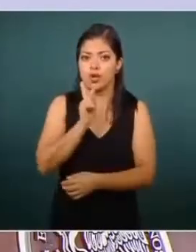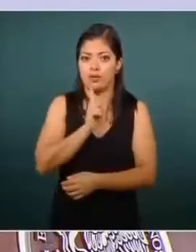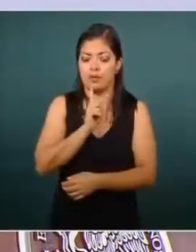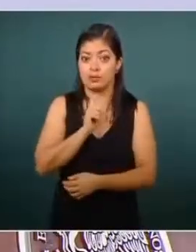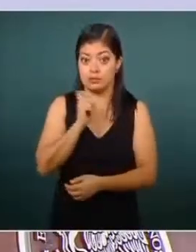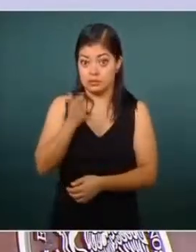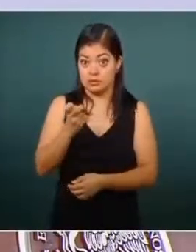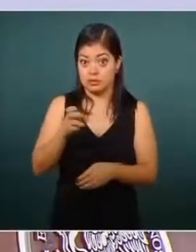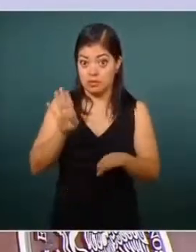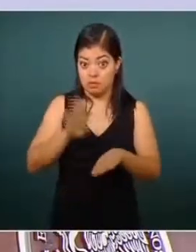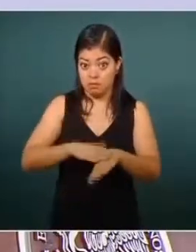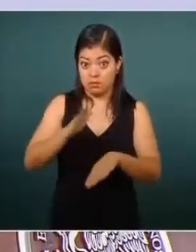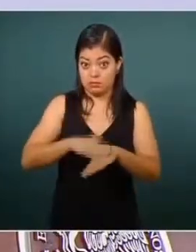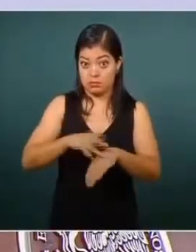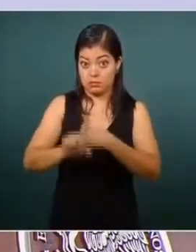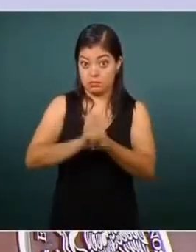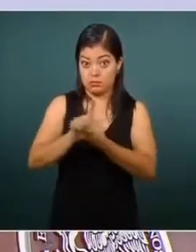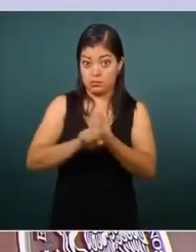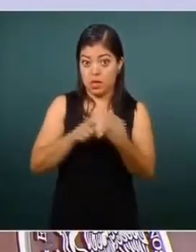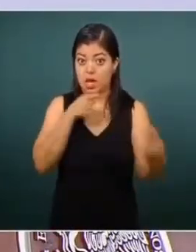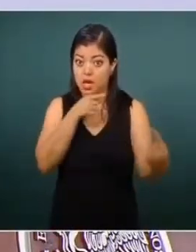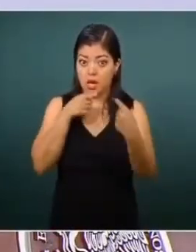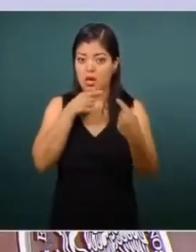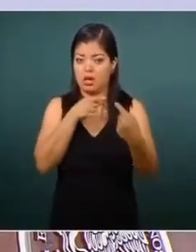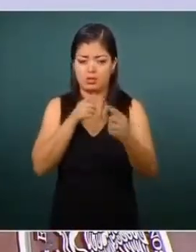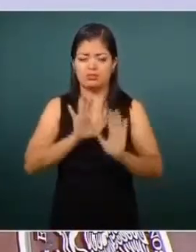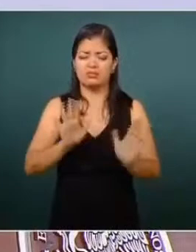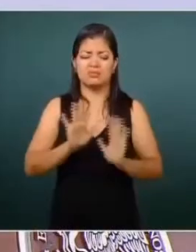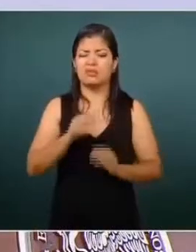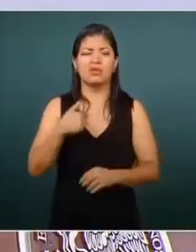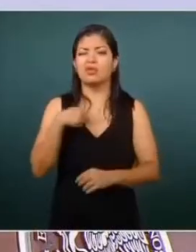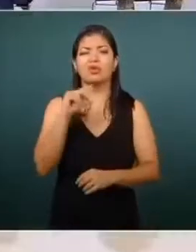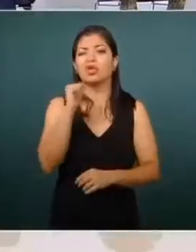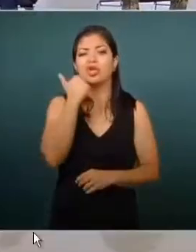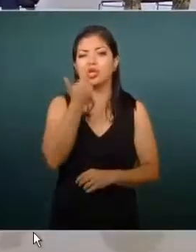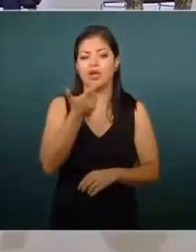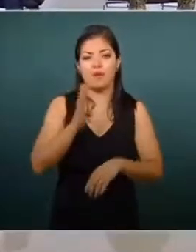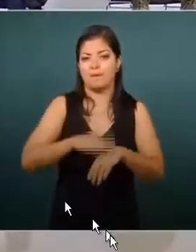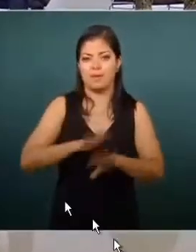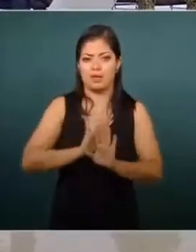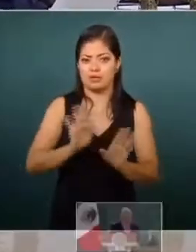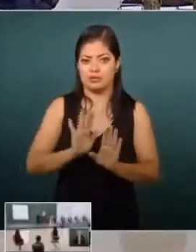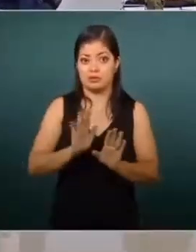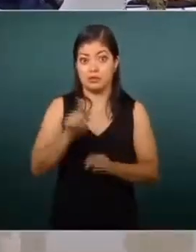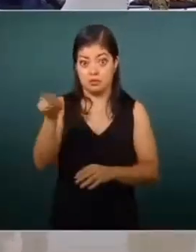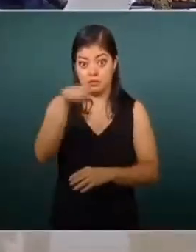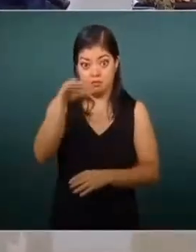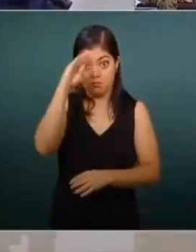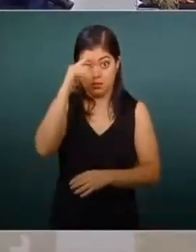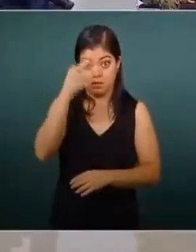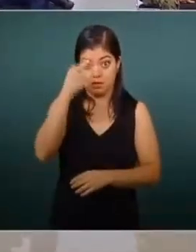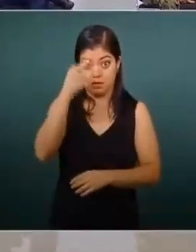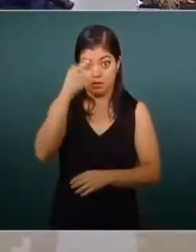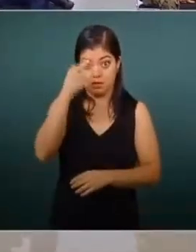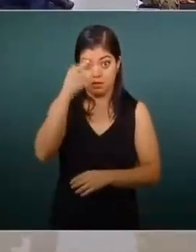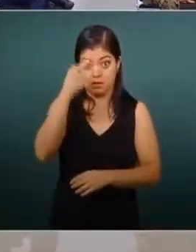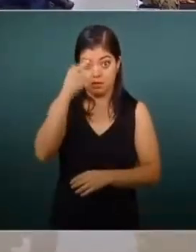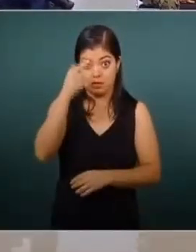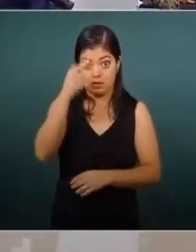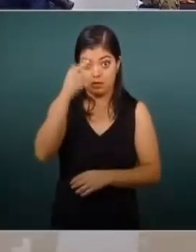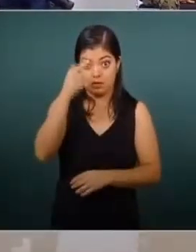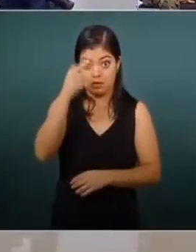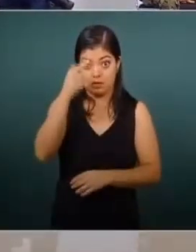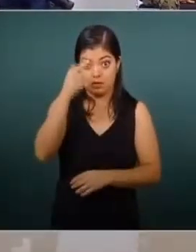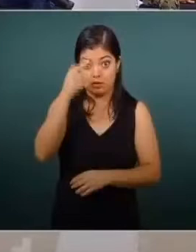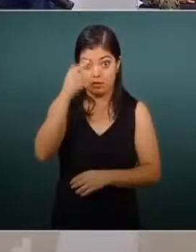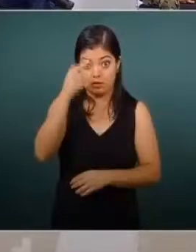ejercicio que siga alentando el enfrentamiento y el debate mediático. Yo no voy a estar en esa dinámica. Si eso lo esperaban de mí, pues lo siento. So he's saying that he's